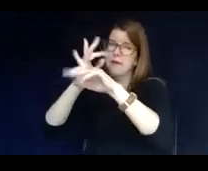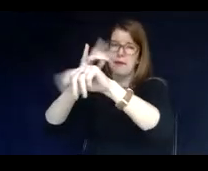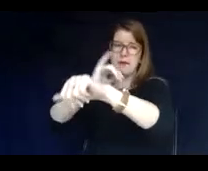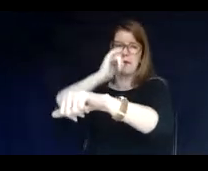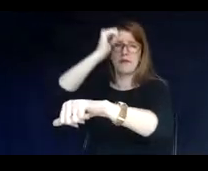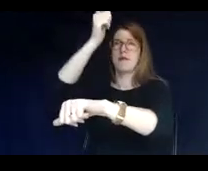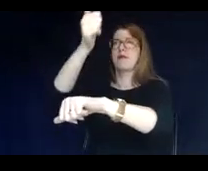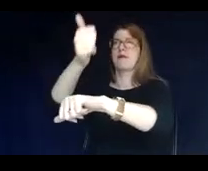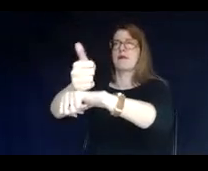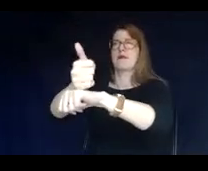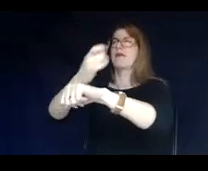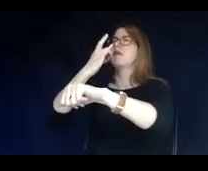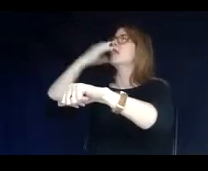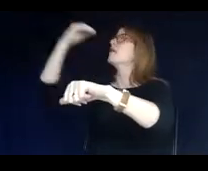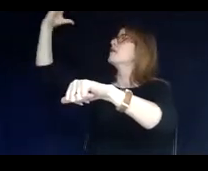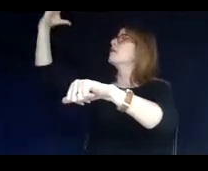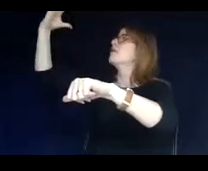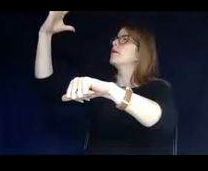of